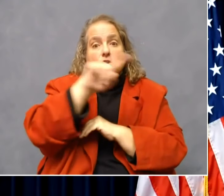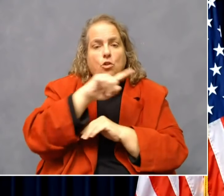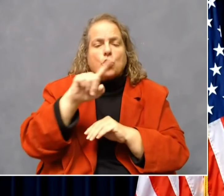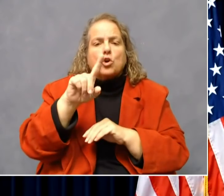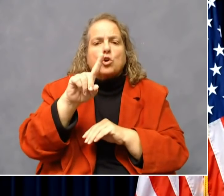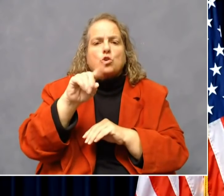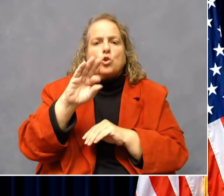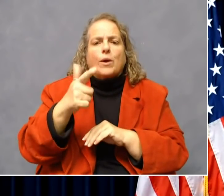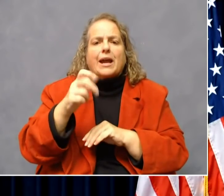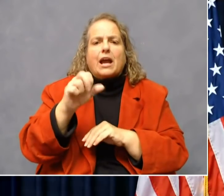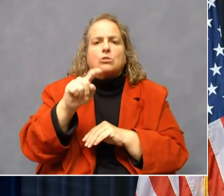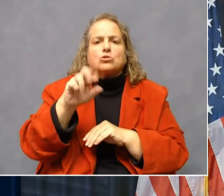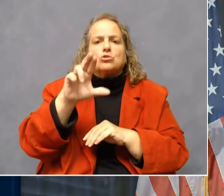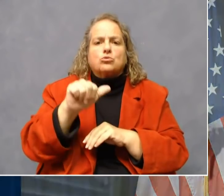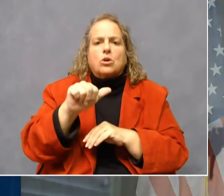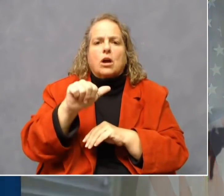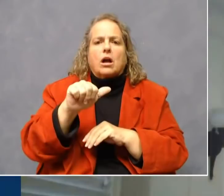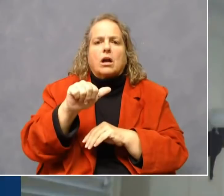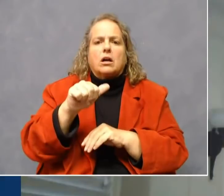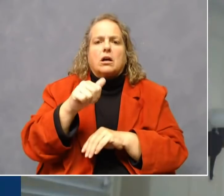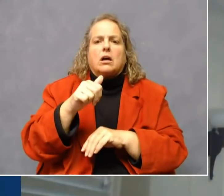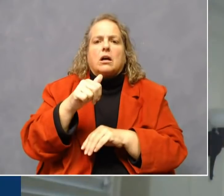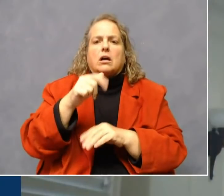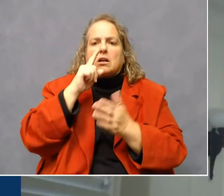Let's send that one to Dr. Stack.